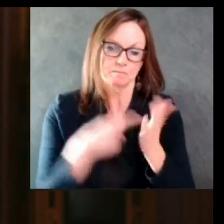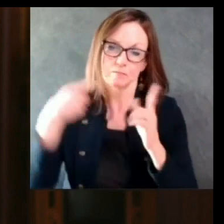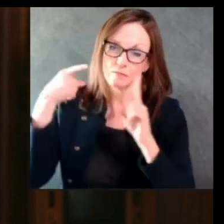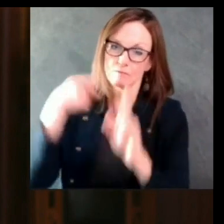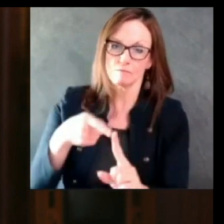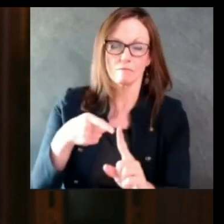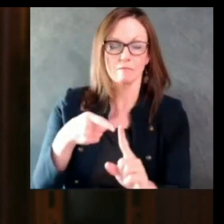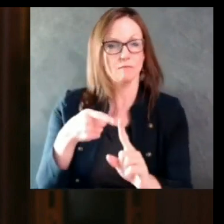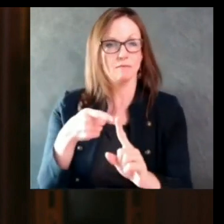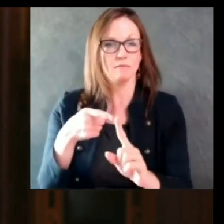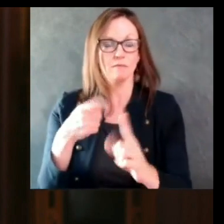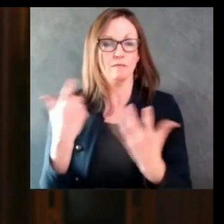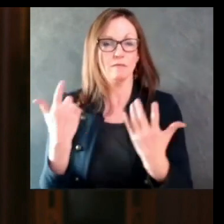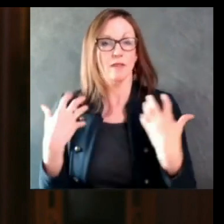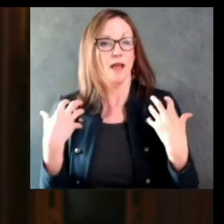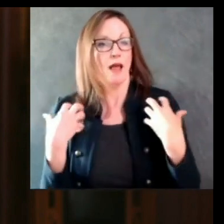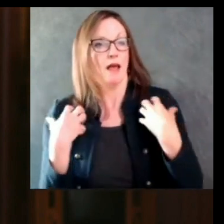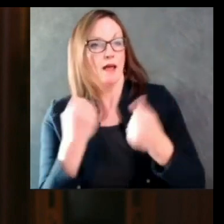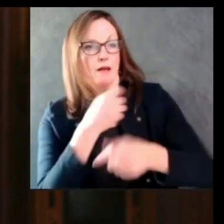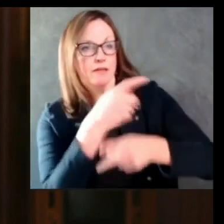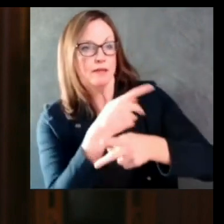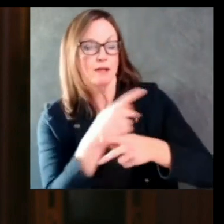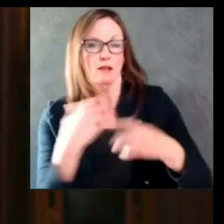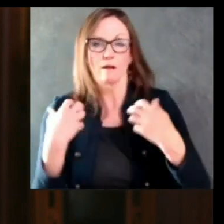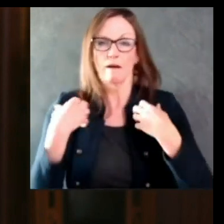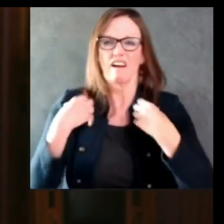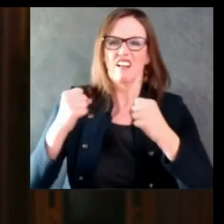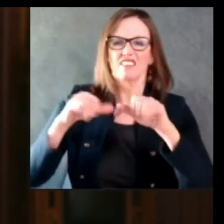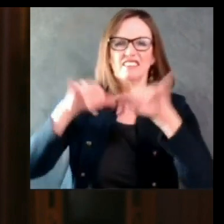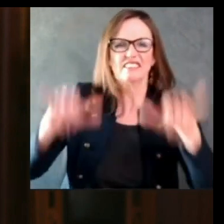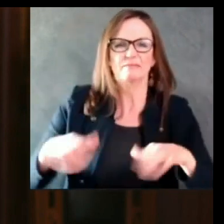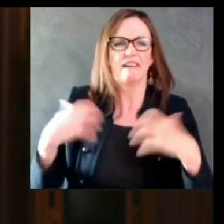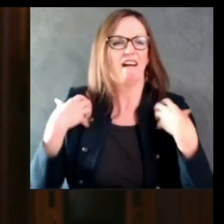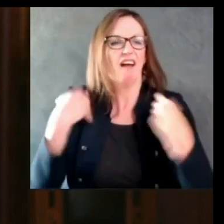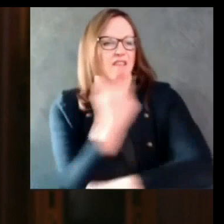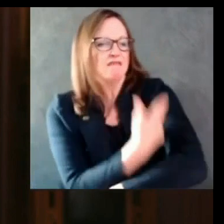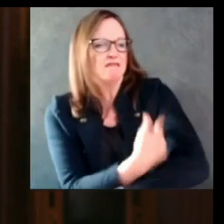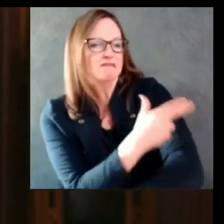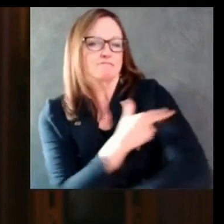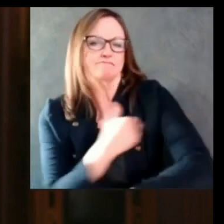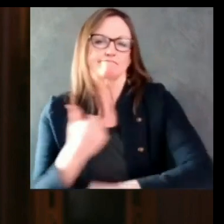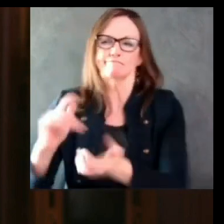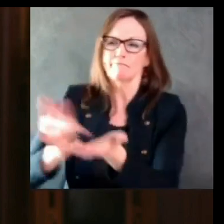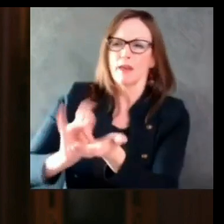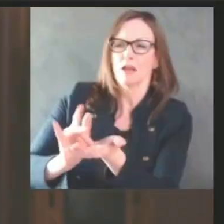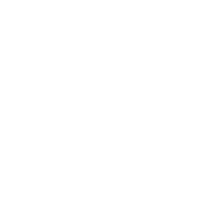However, due to the surging hospitalizations and staffing shortages, it is a step that we must take.